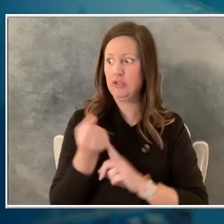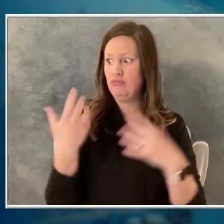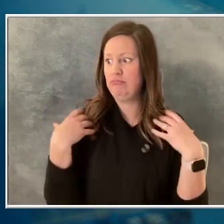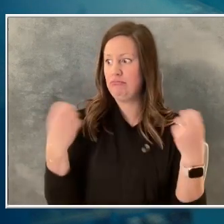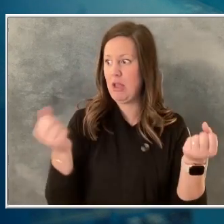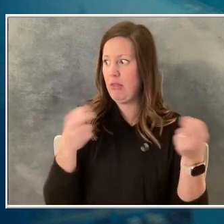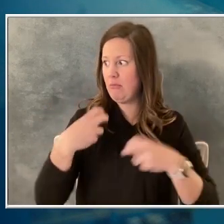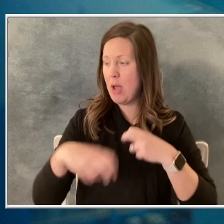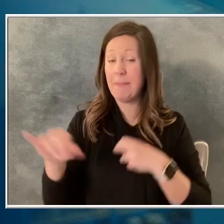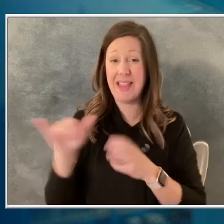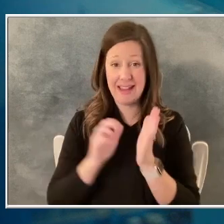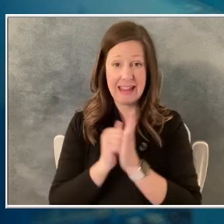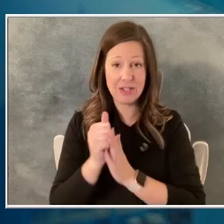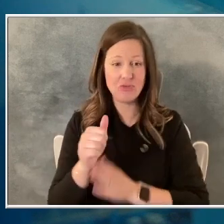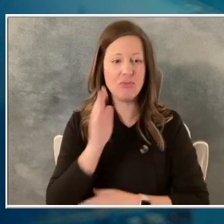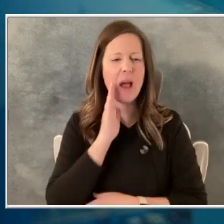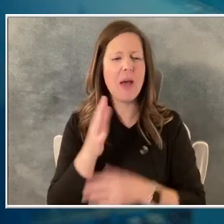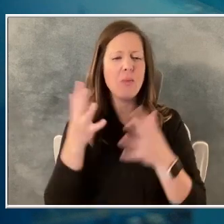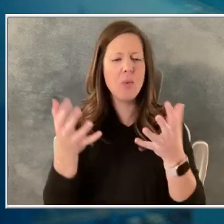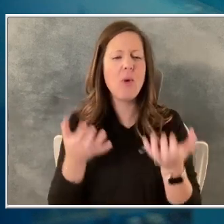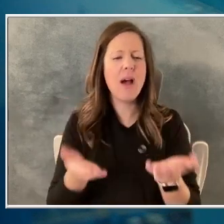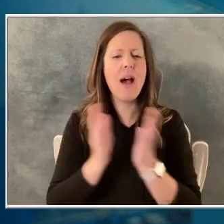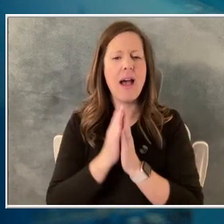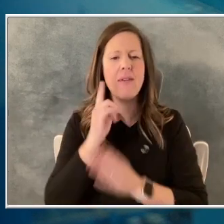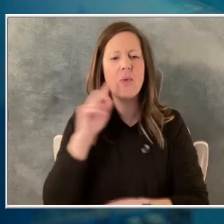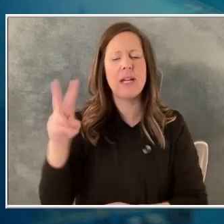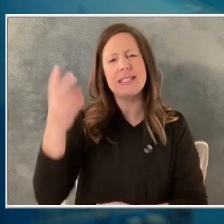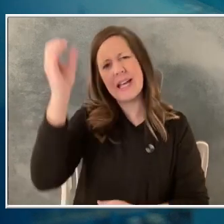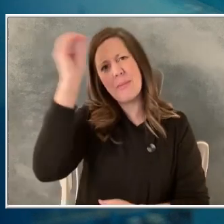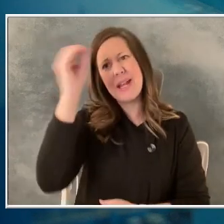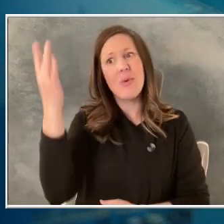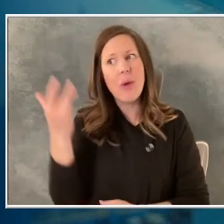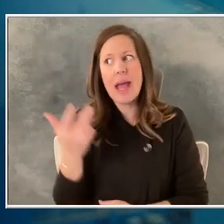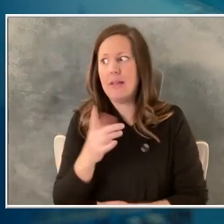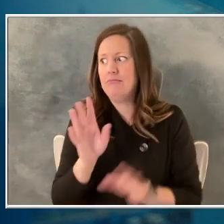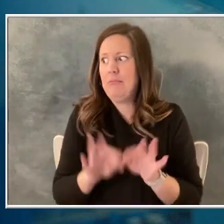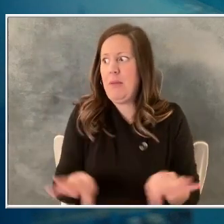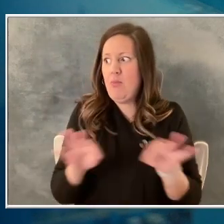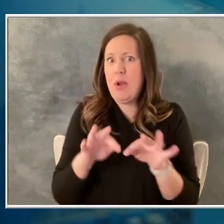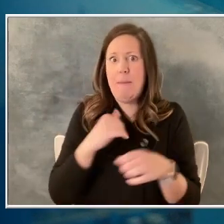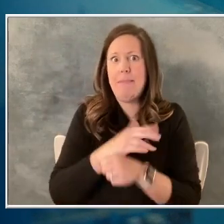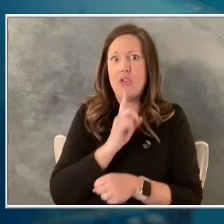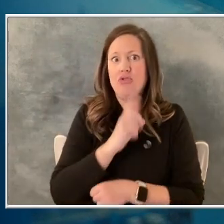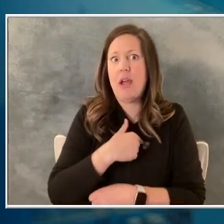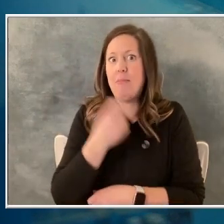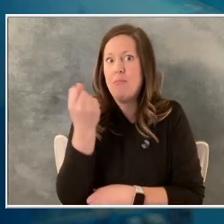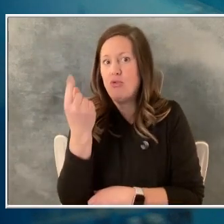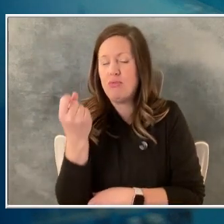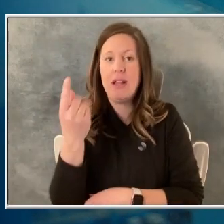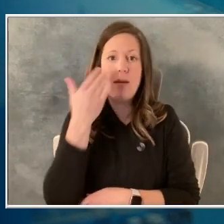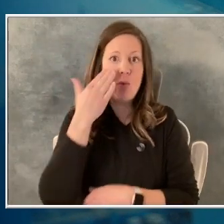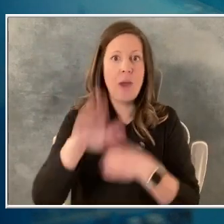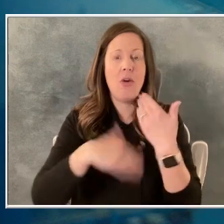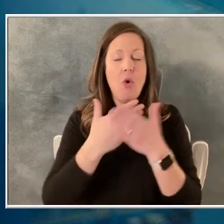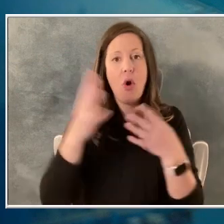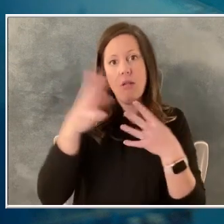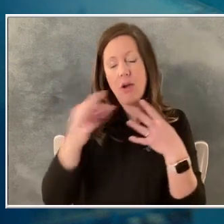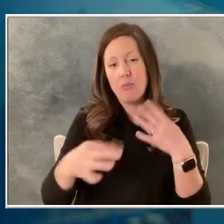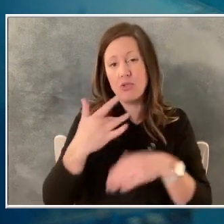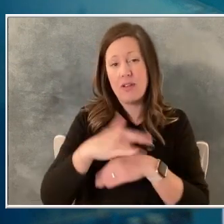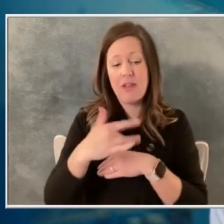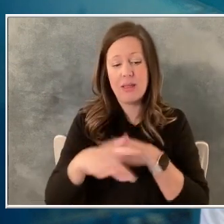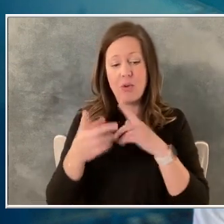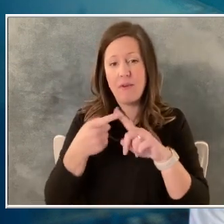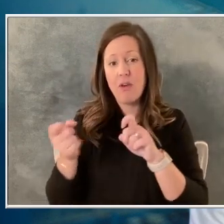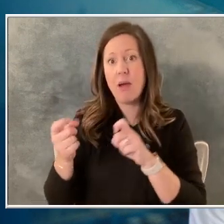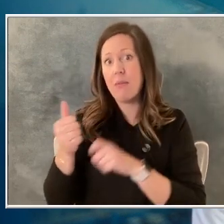always want to ask for a second opinion to make sure that I'm hearing about all the options available from a couple of different doctors before making